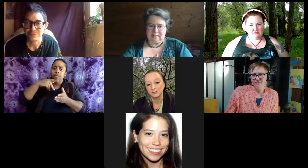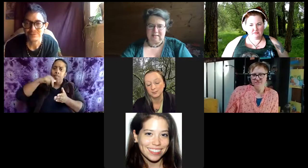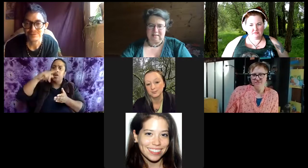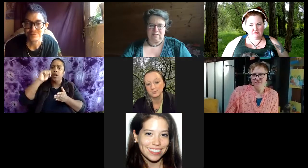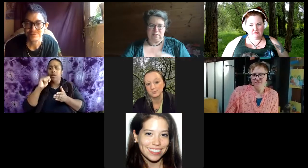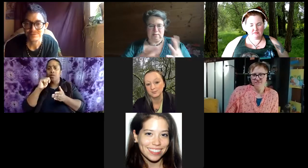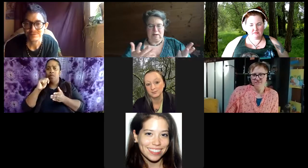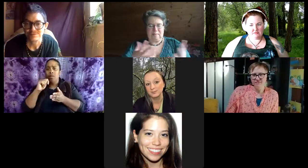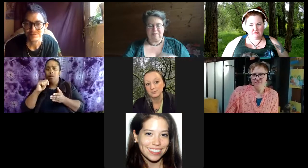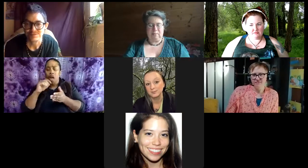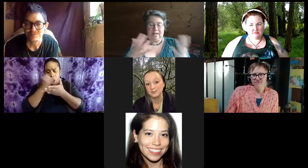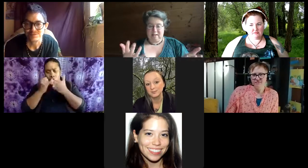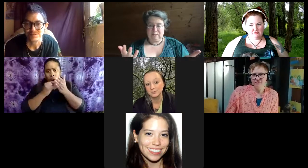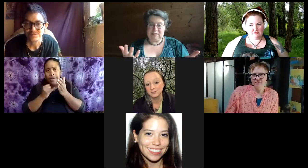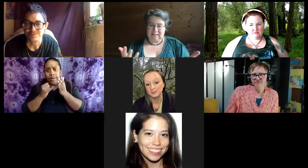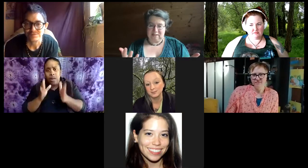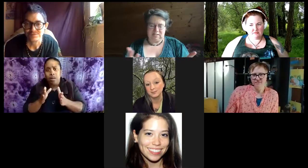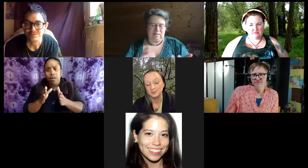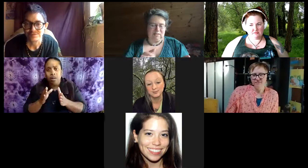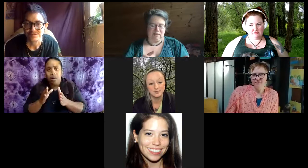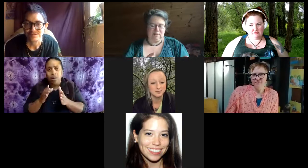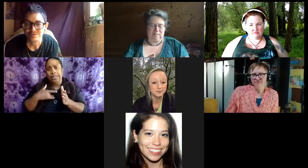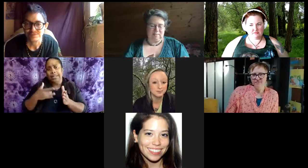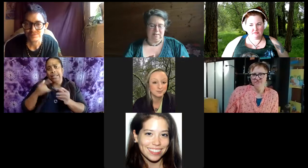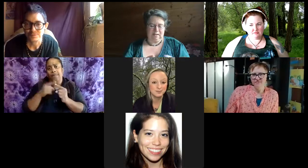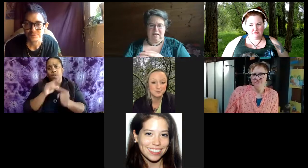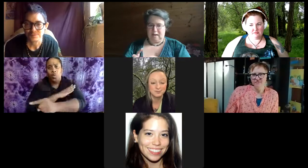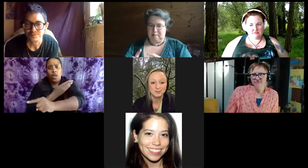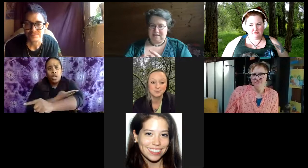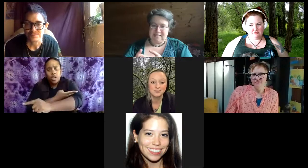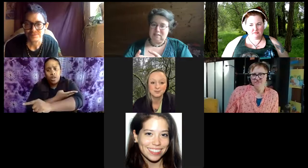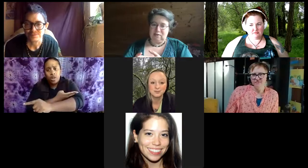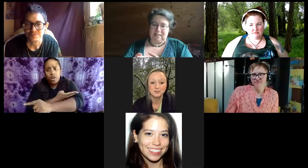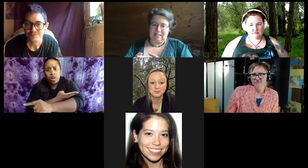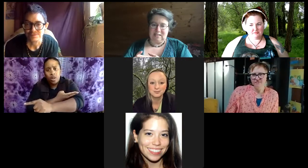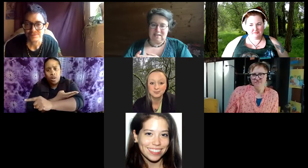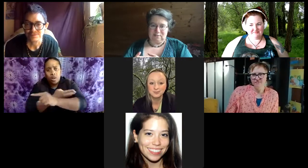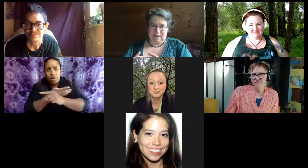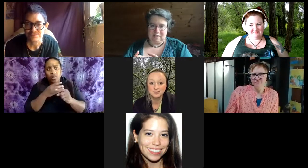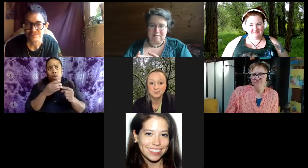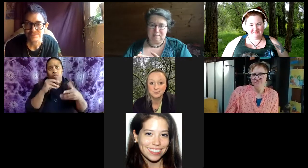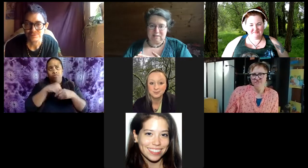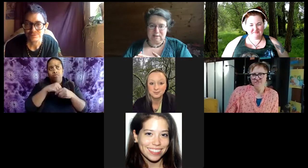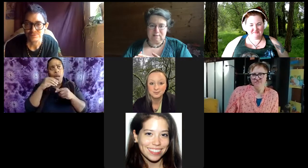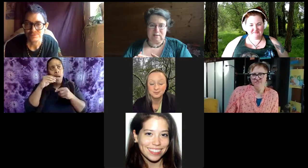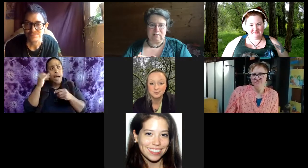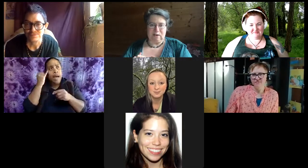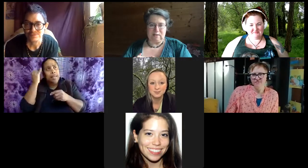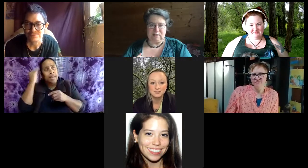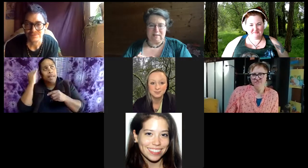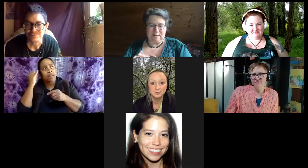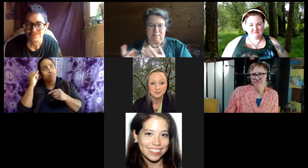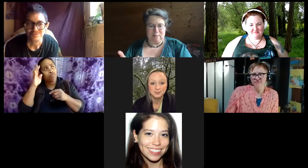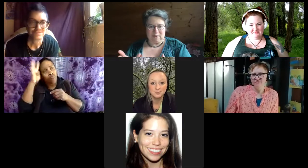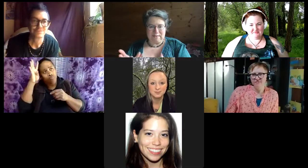Artisan is sensitive to, particularly energy, but so it's ideas, creativity, freedom, pleasure. So those are